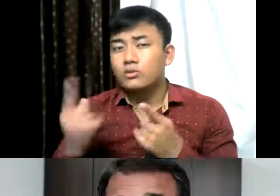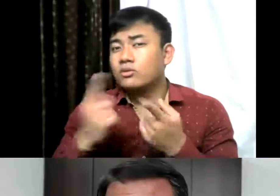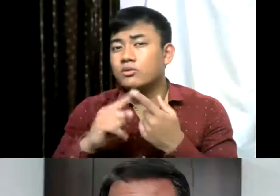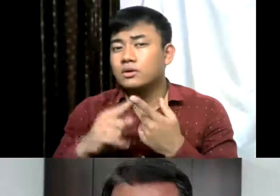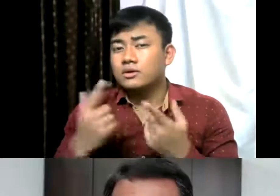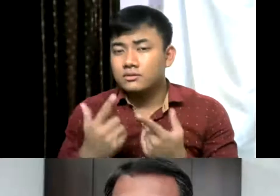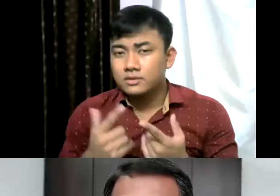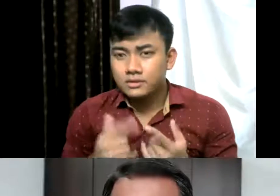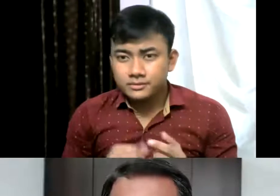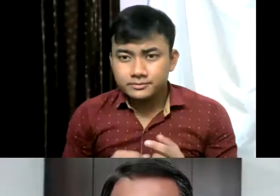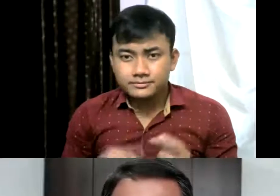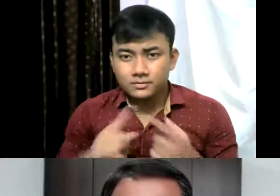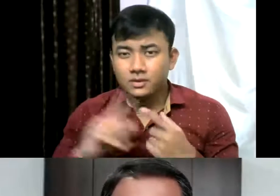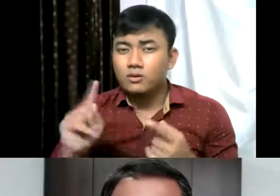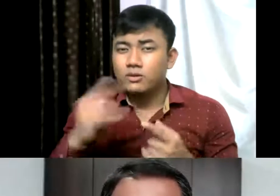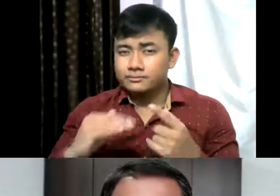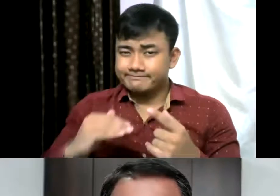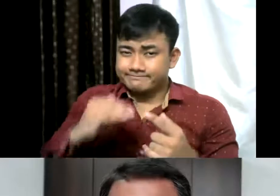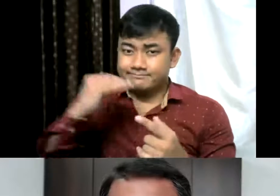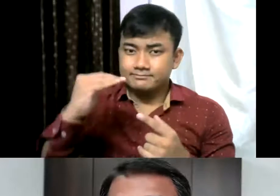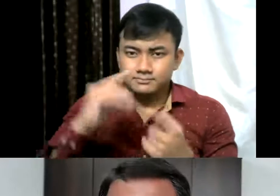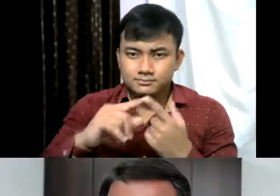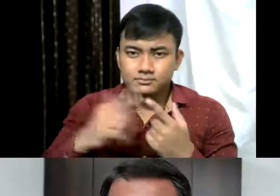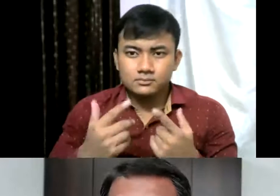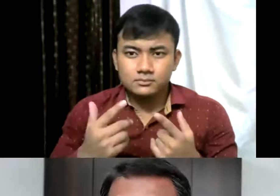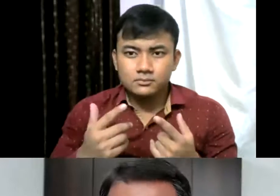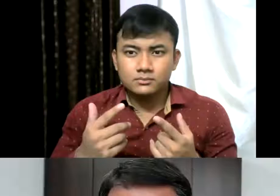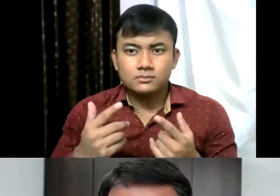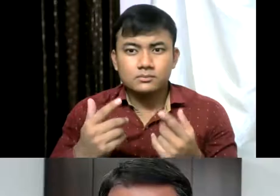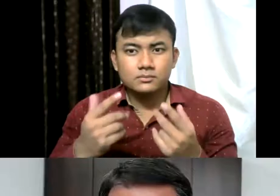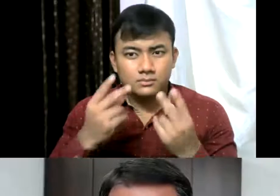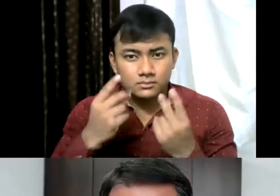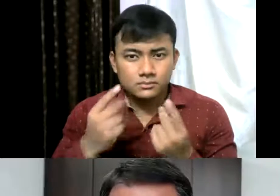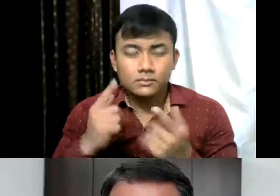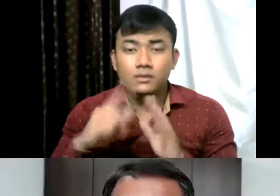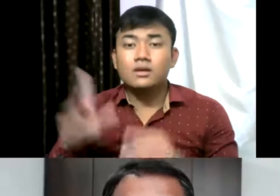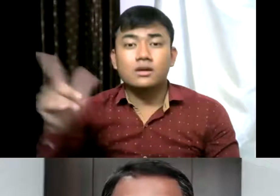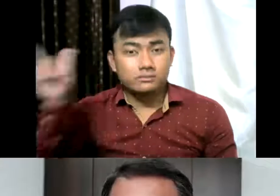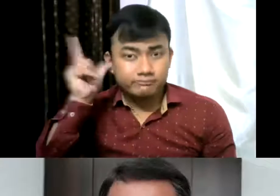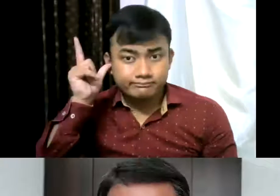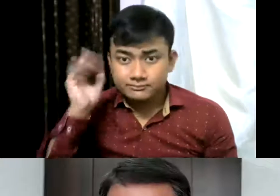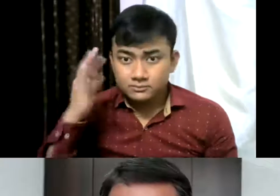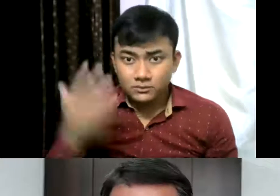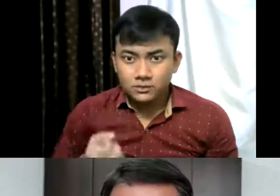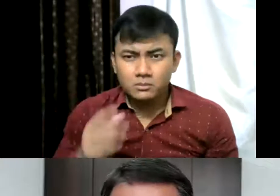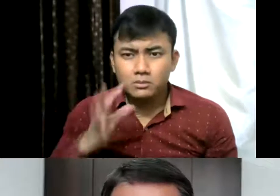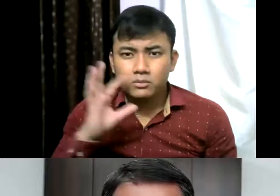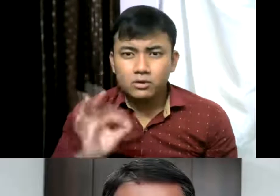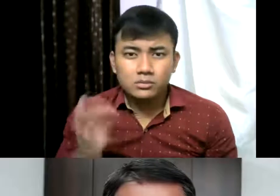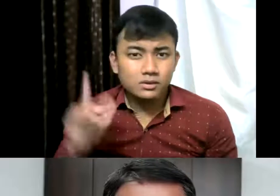the number one step of intimacy is to speak and to be heard. The number one